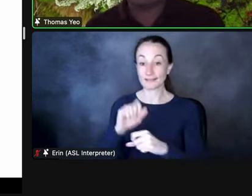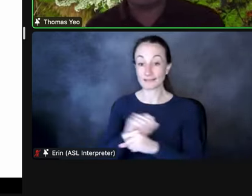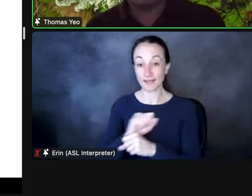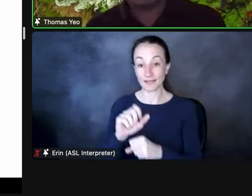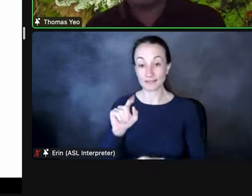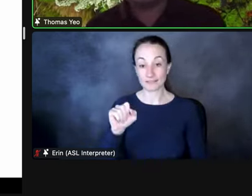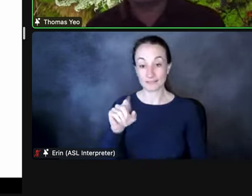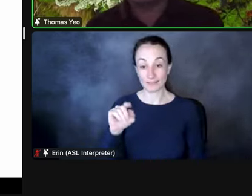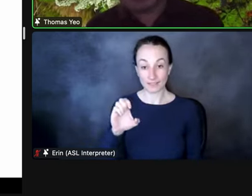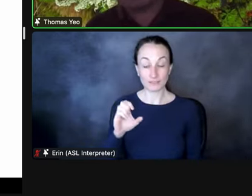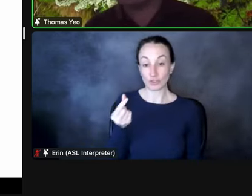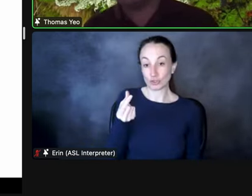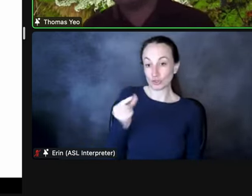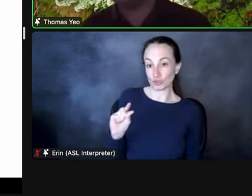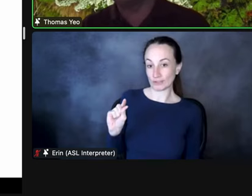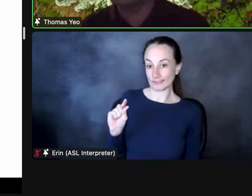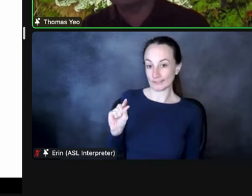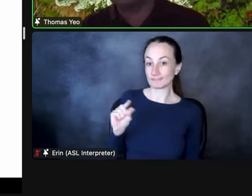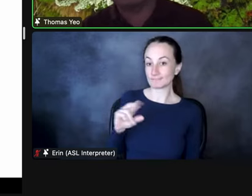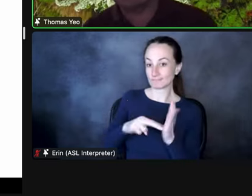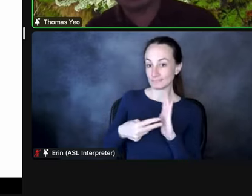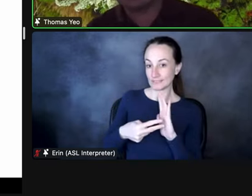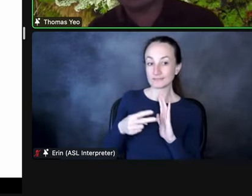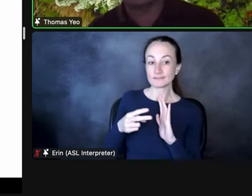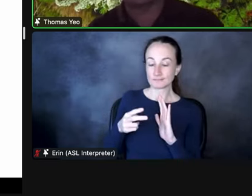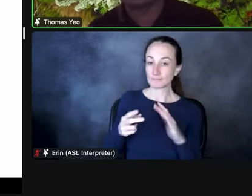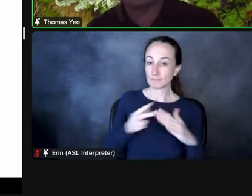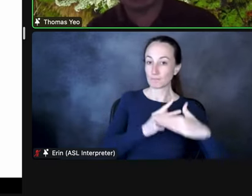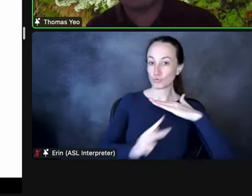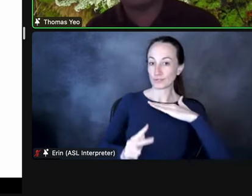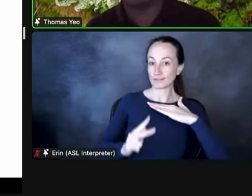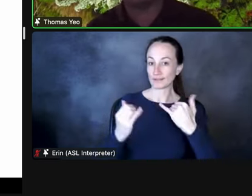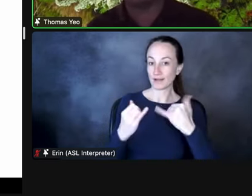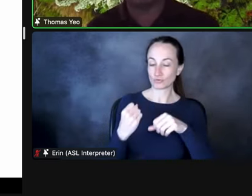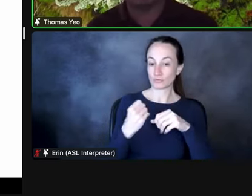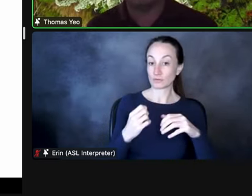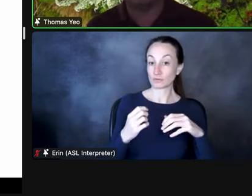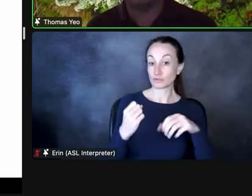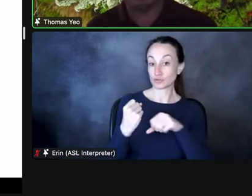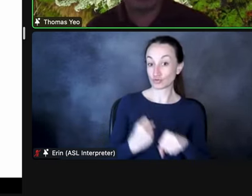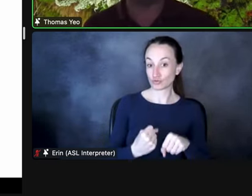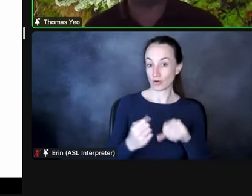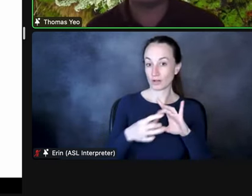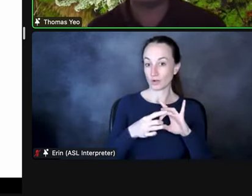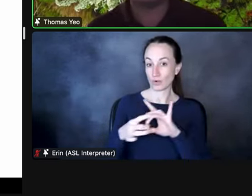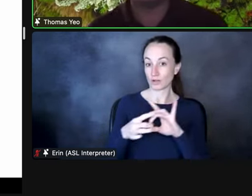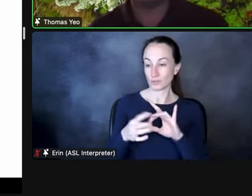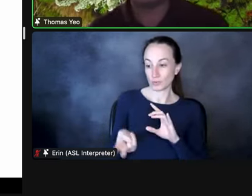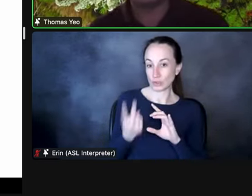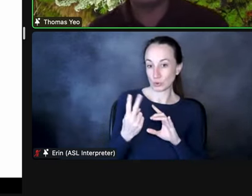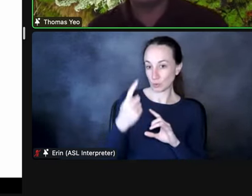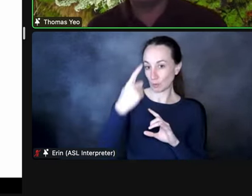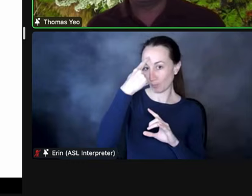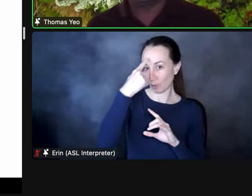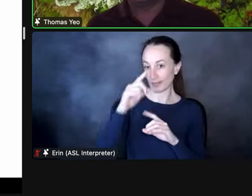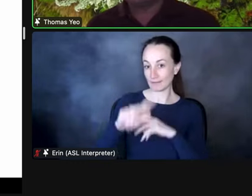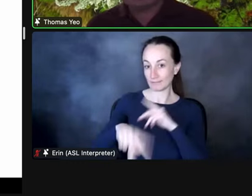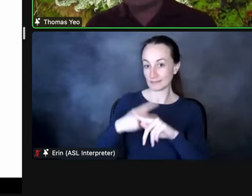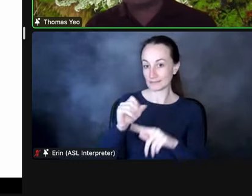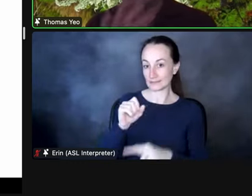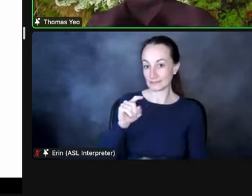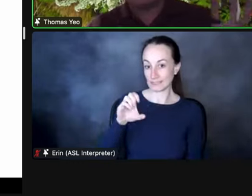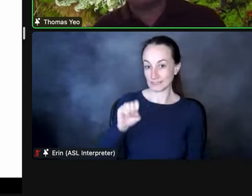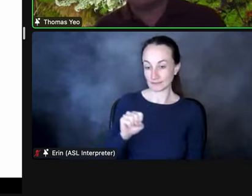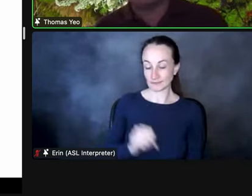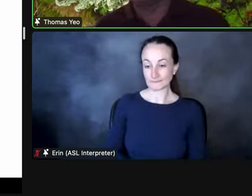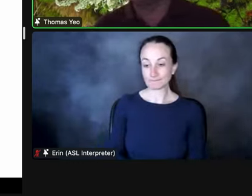entry in this matrix means that the predictive neural features are strongly correlated between two brain states. We see